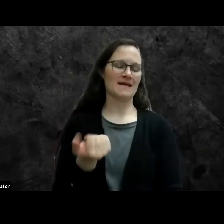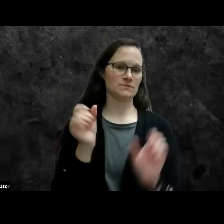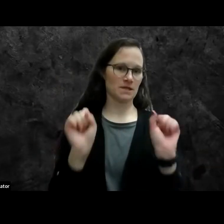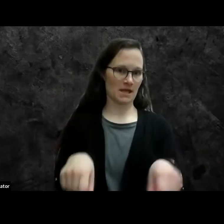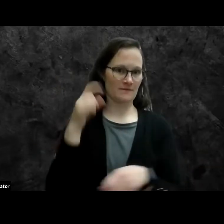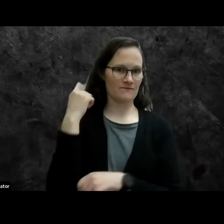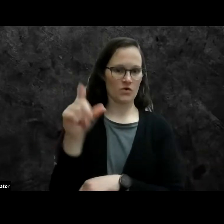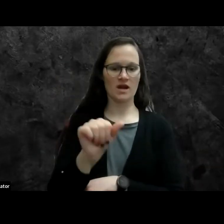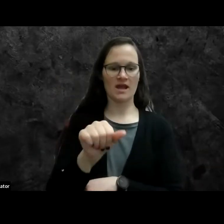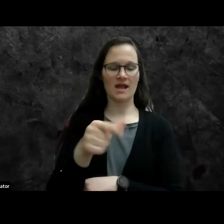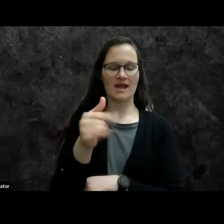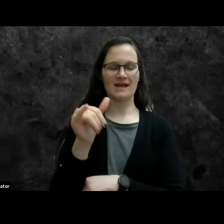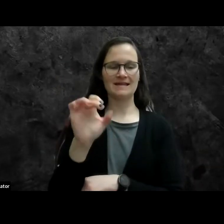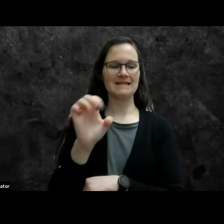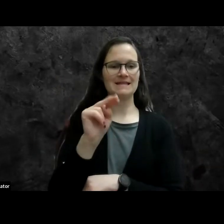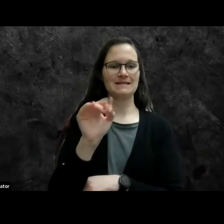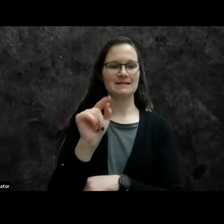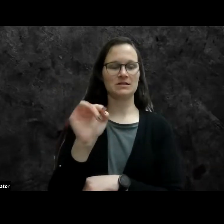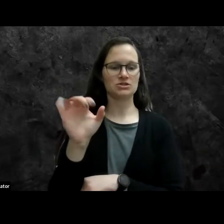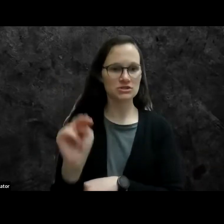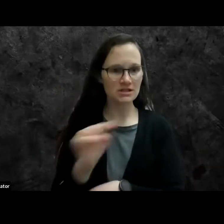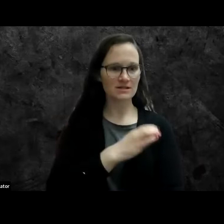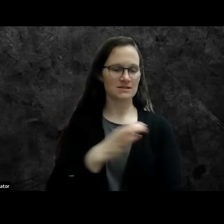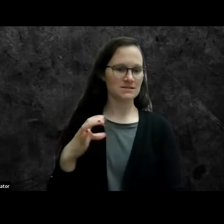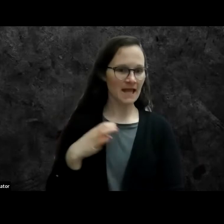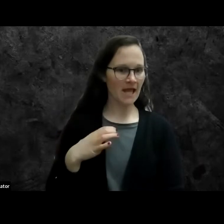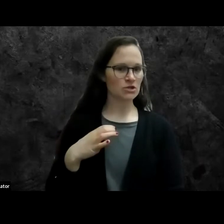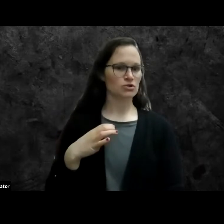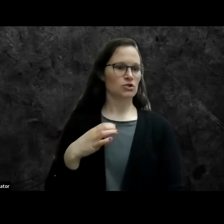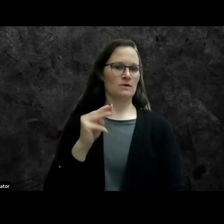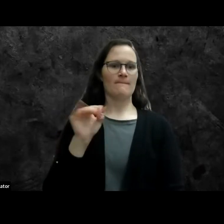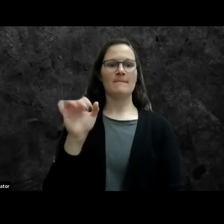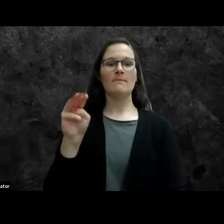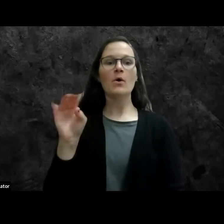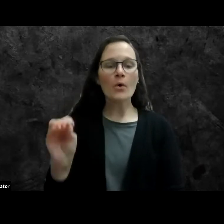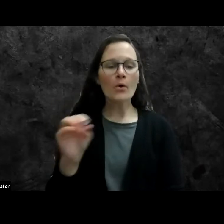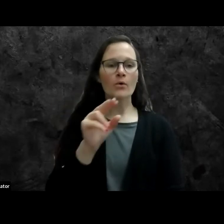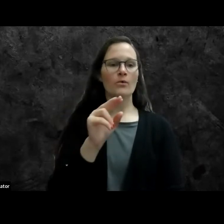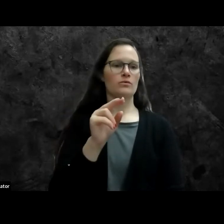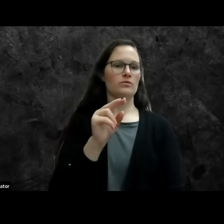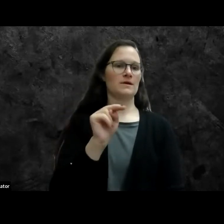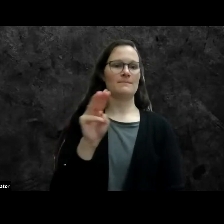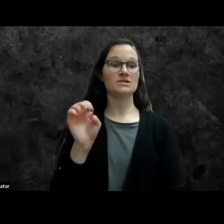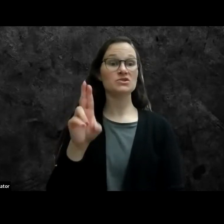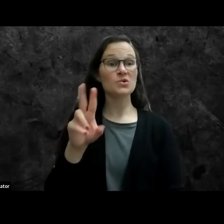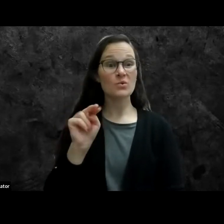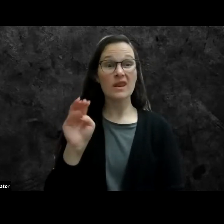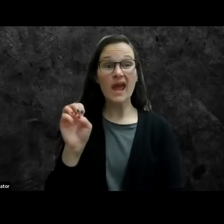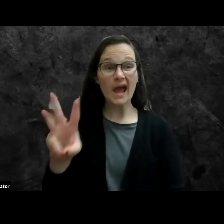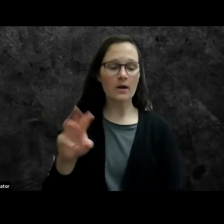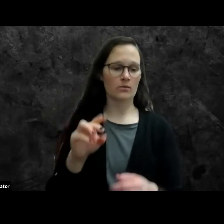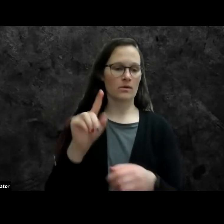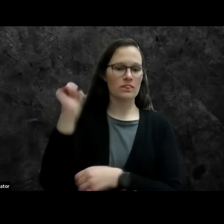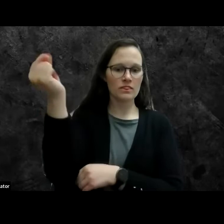Aggie nation. Chancellor memos, hotlines, Now newsletters on Thursdays, lots of communication. And of course, please